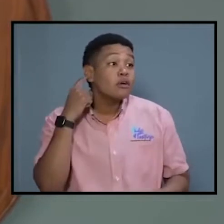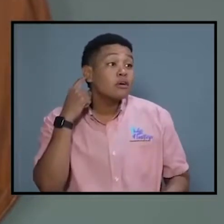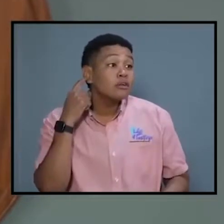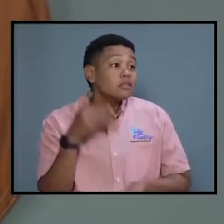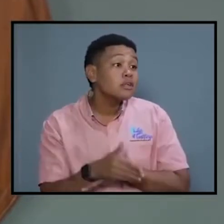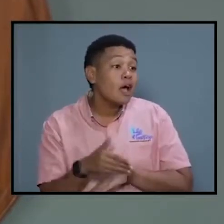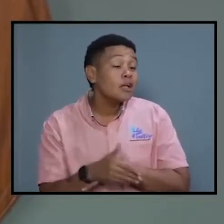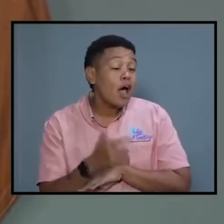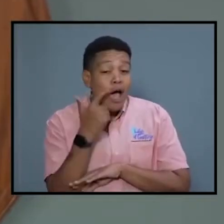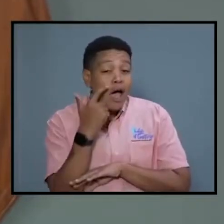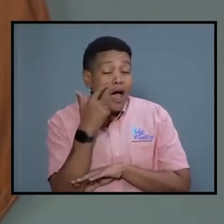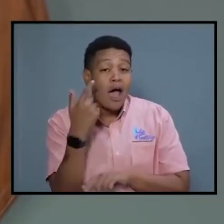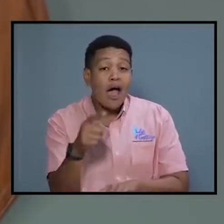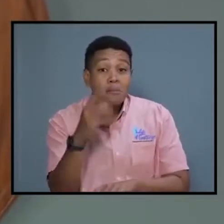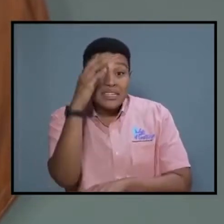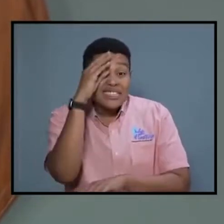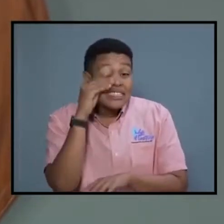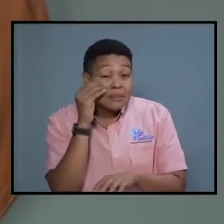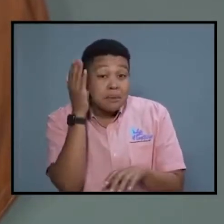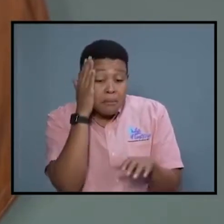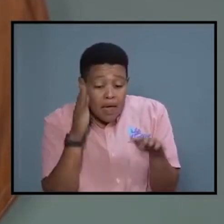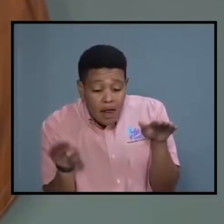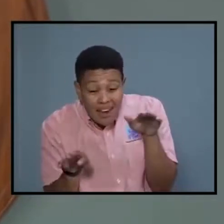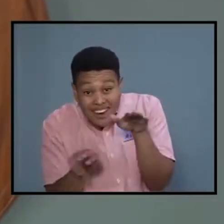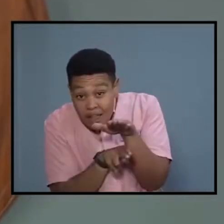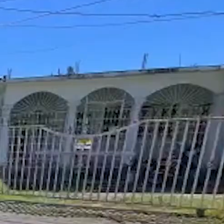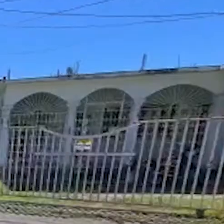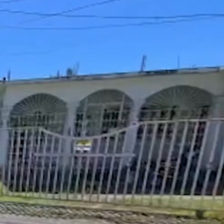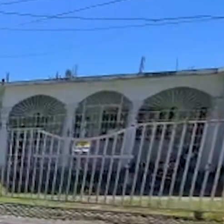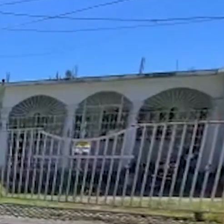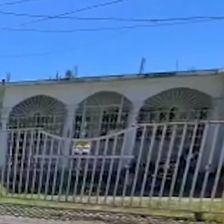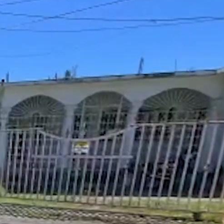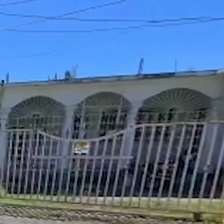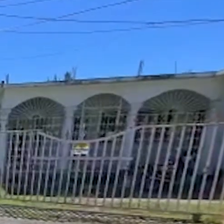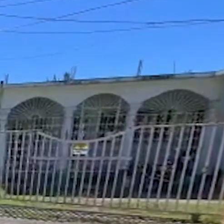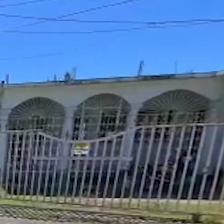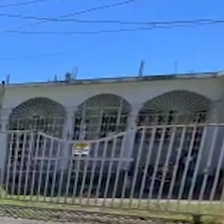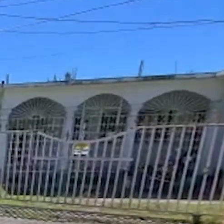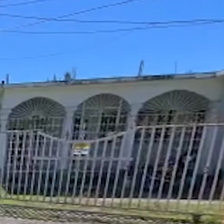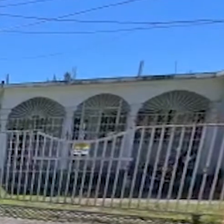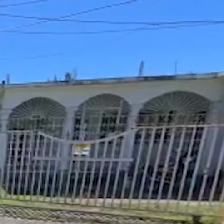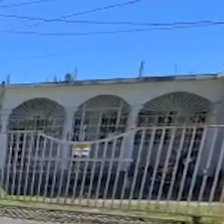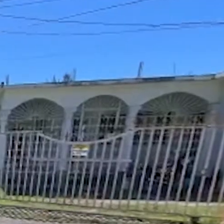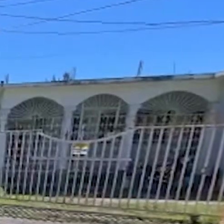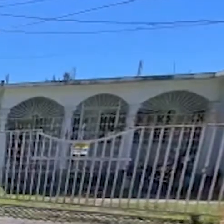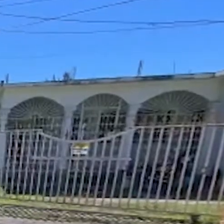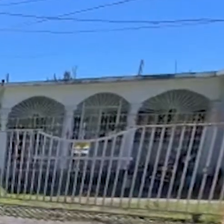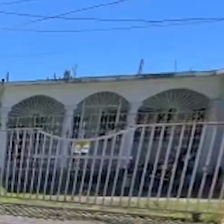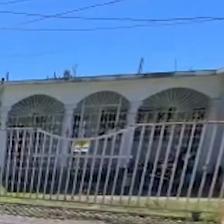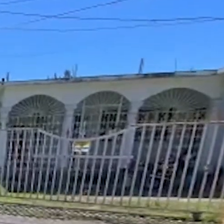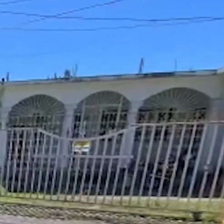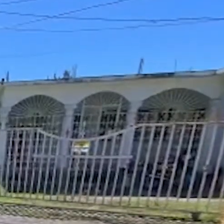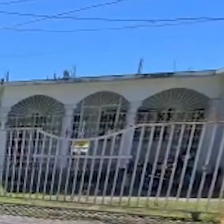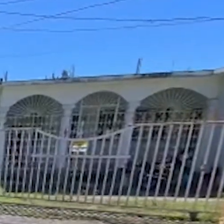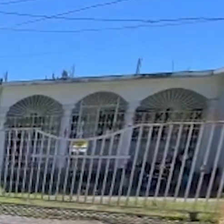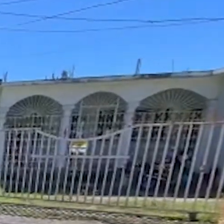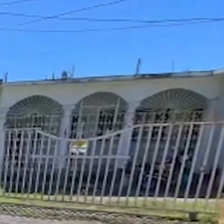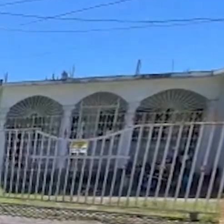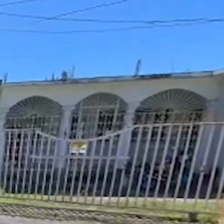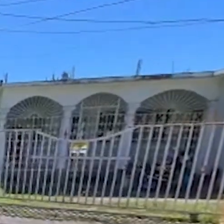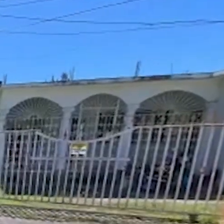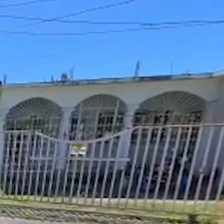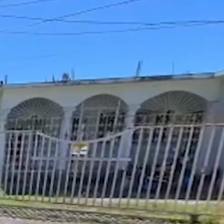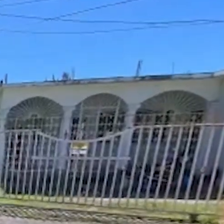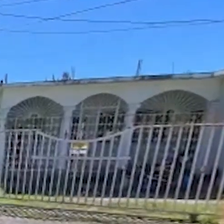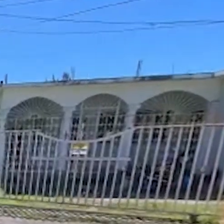from sleeping under their beds every night, from the random and collateral murders and